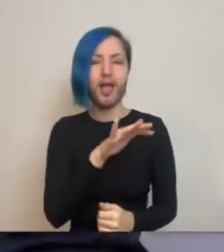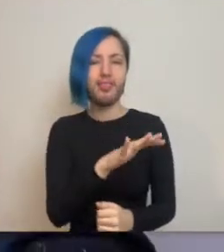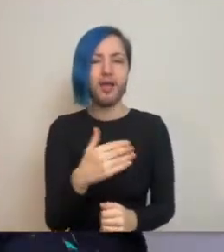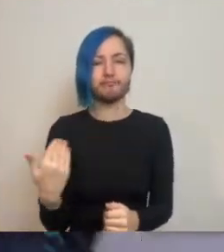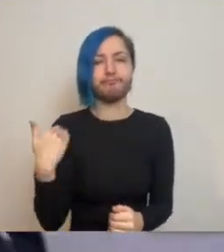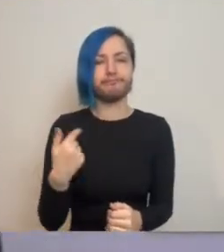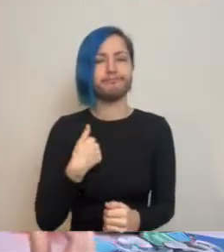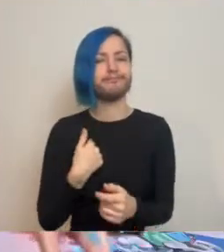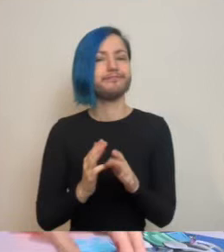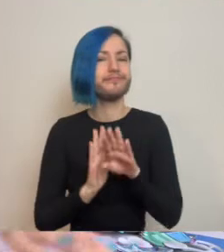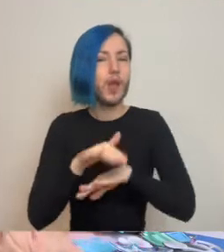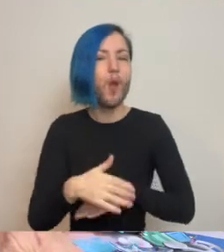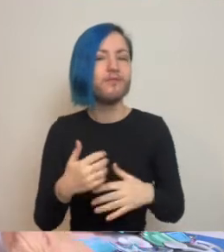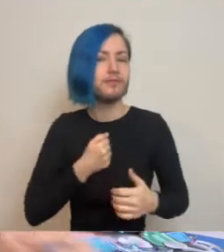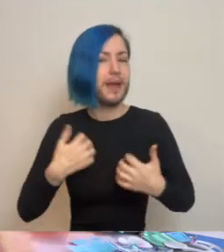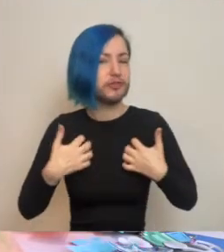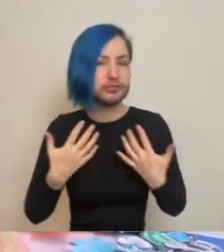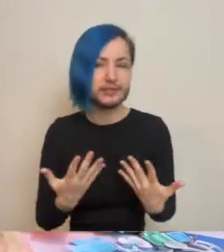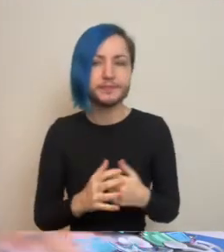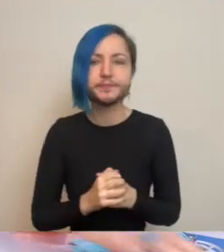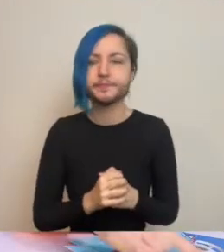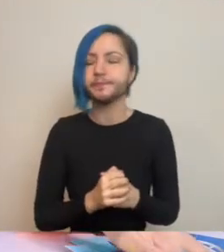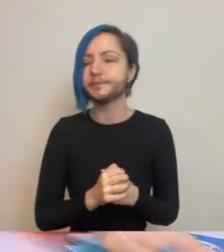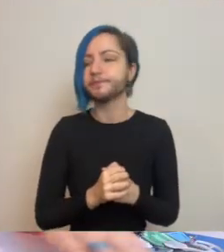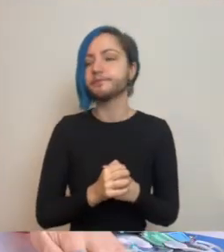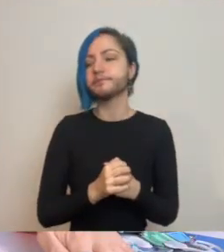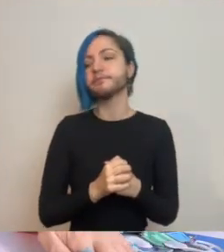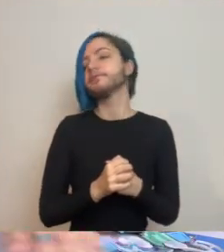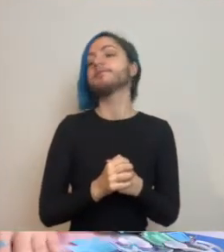me of some of the things that I'm interested in.